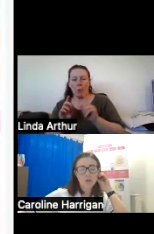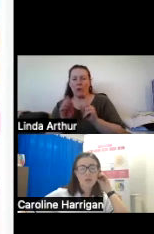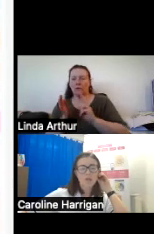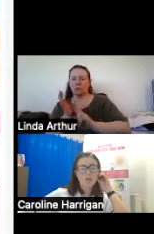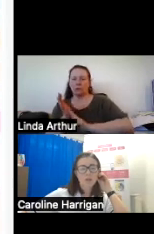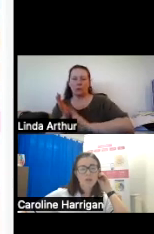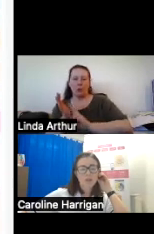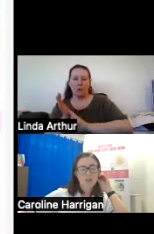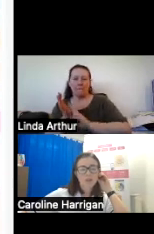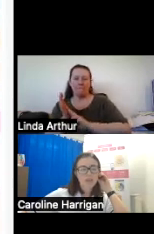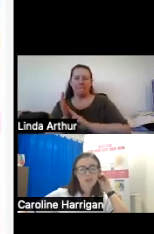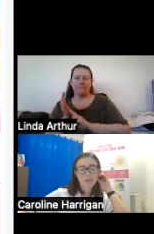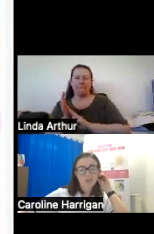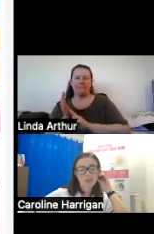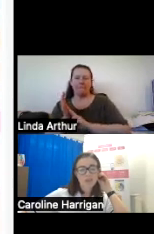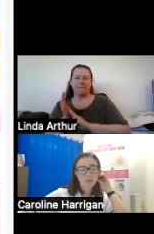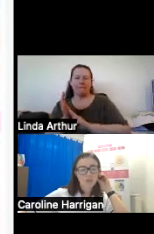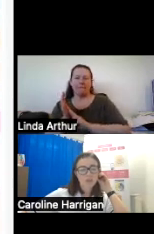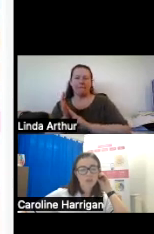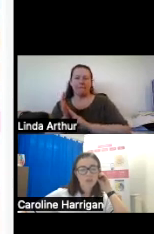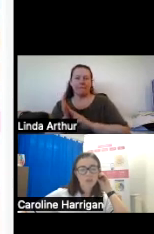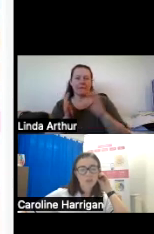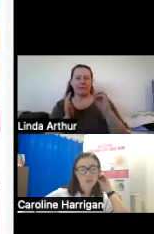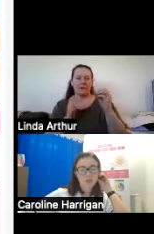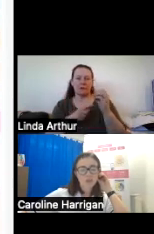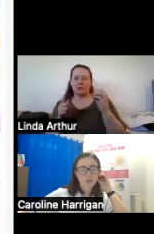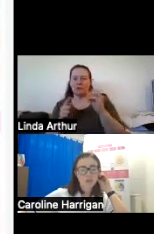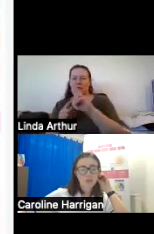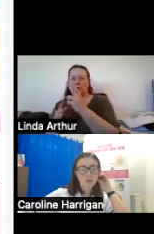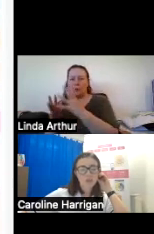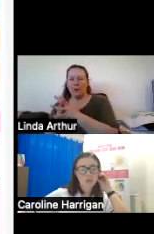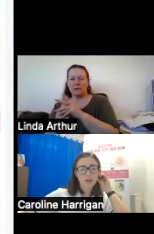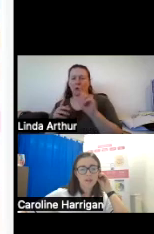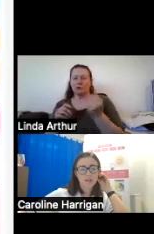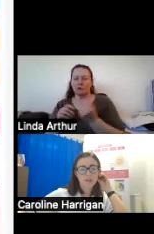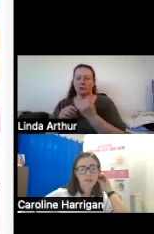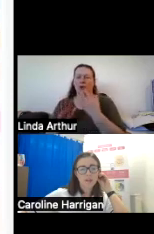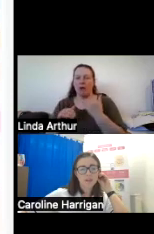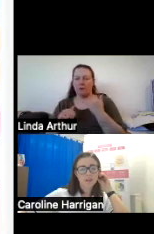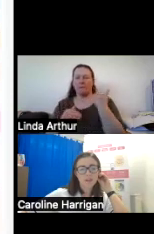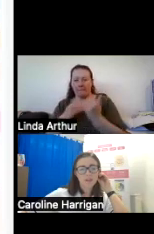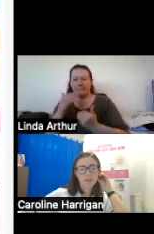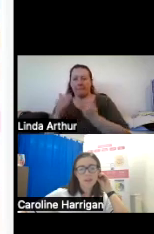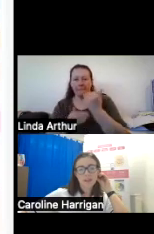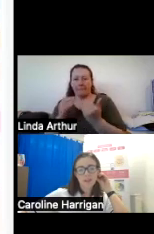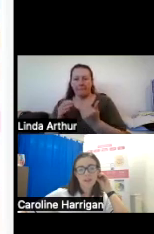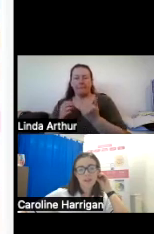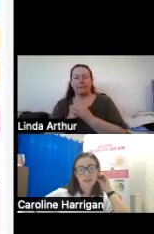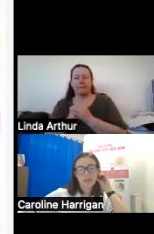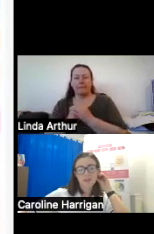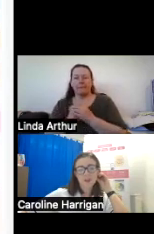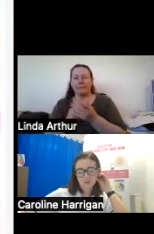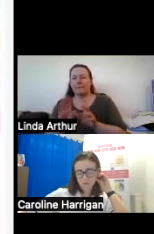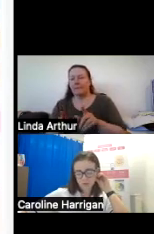normal, how do you, you know, even from 0 to 2 weeks, what you should be doing, how to progress it. It's a really, really